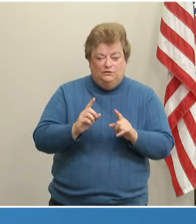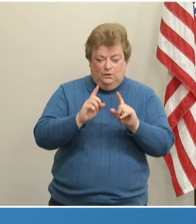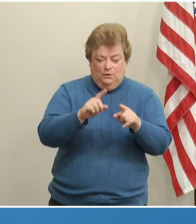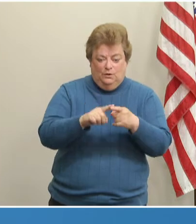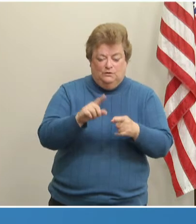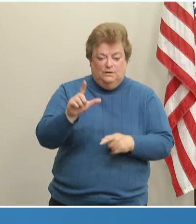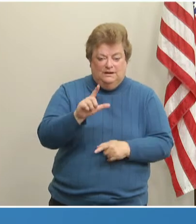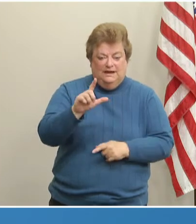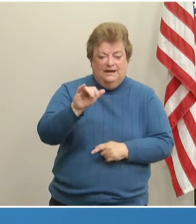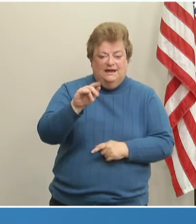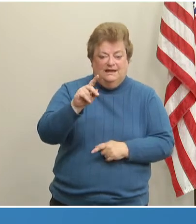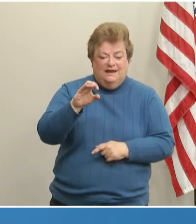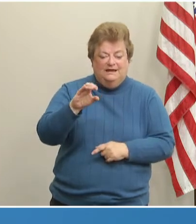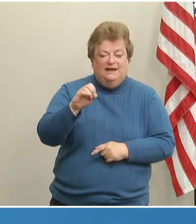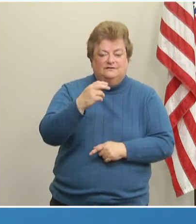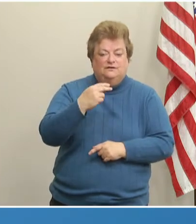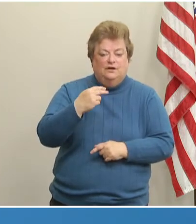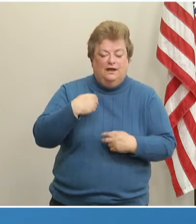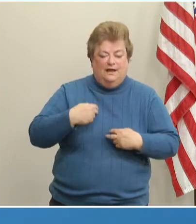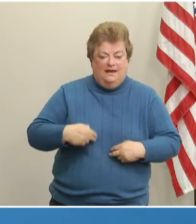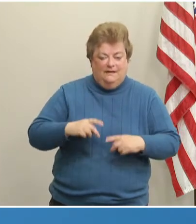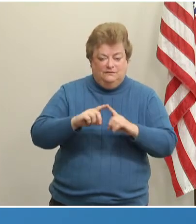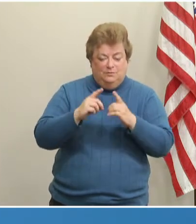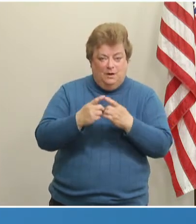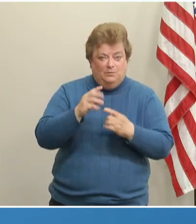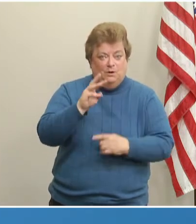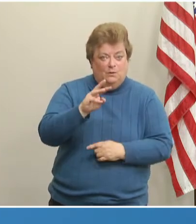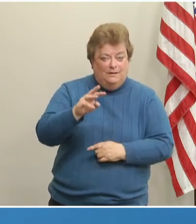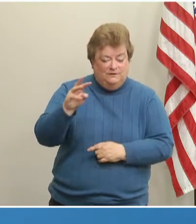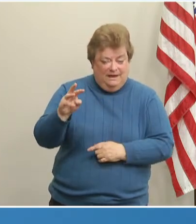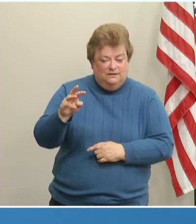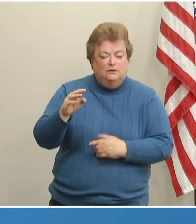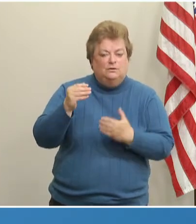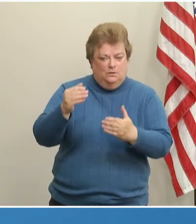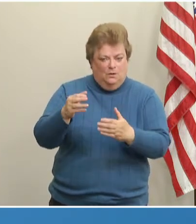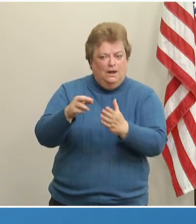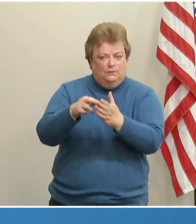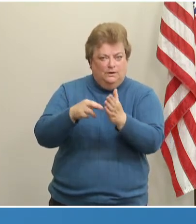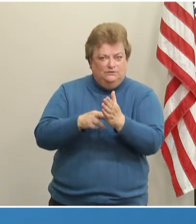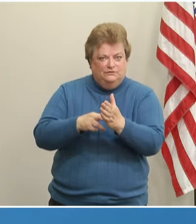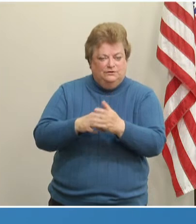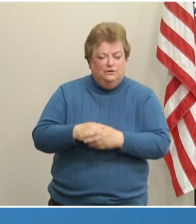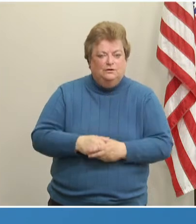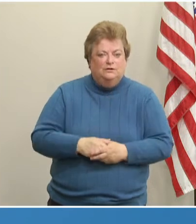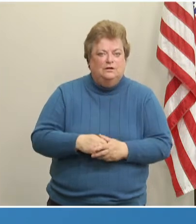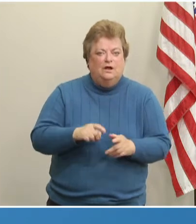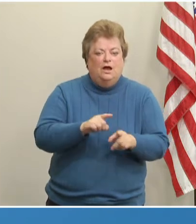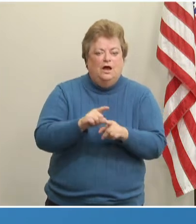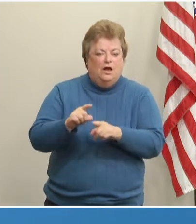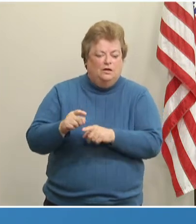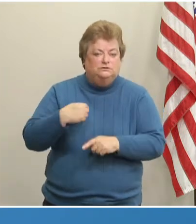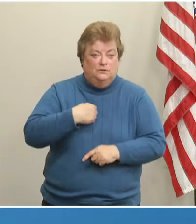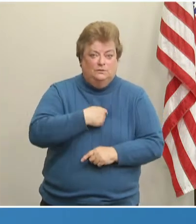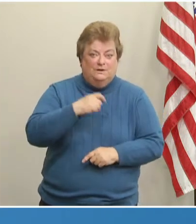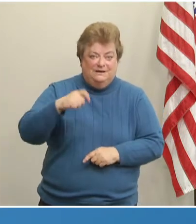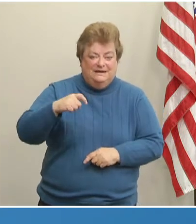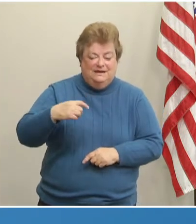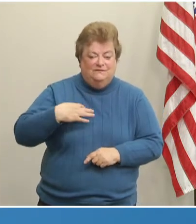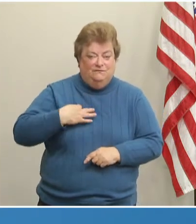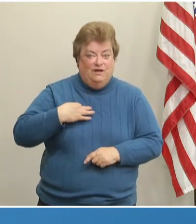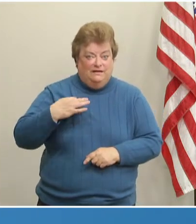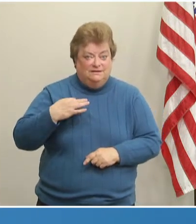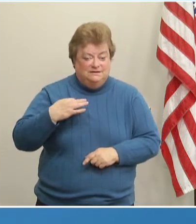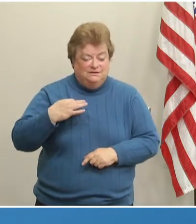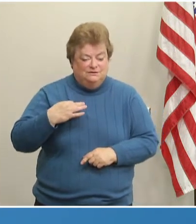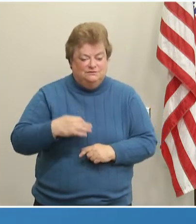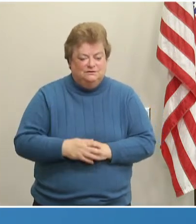Lincoln Lancaster County Health Department's website to register. Also, we need volunteers.